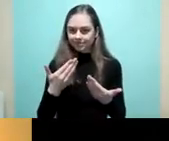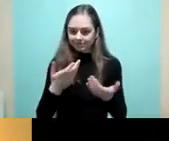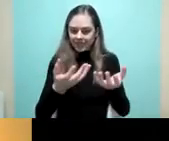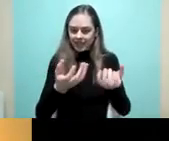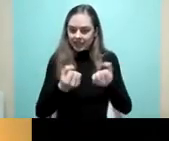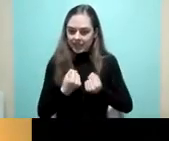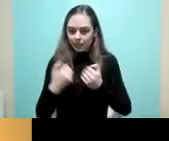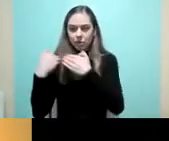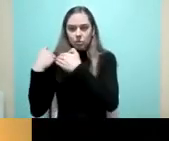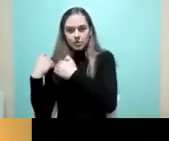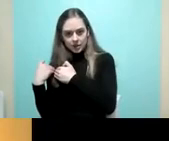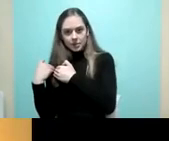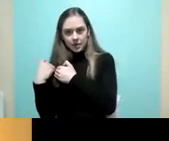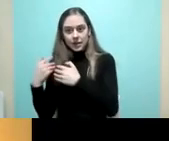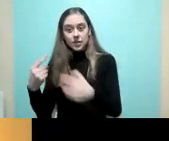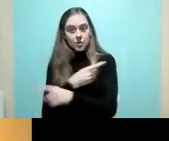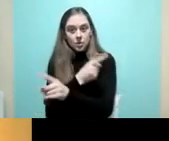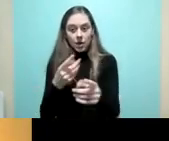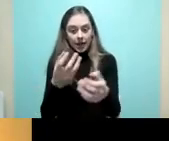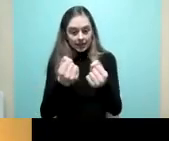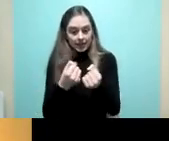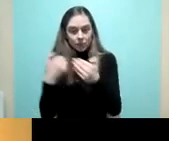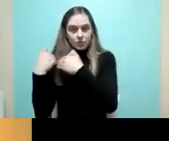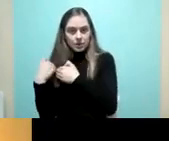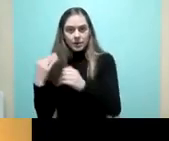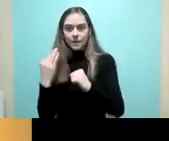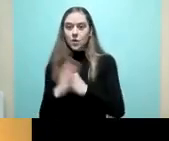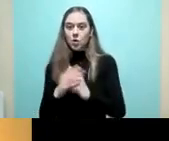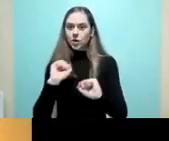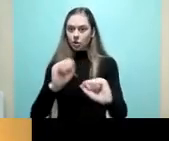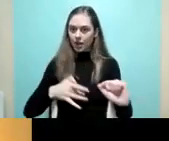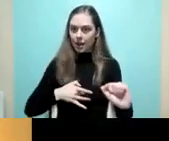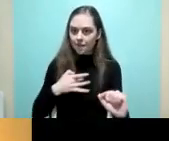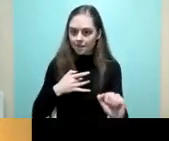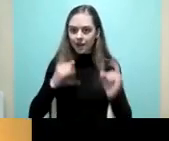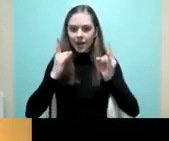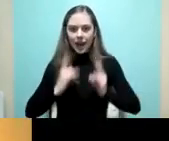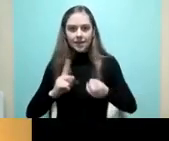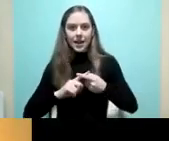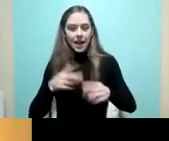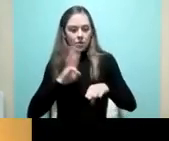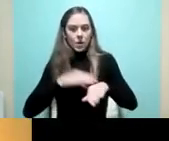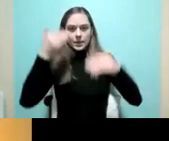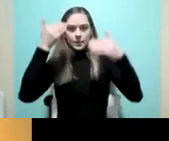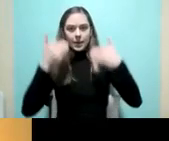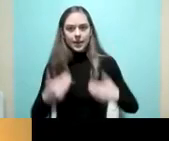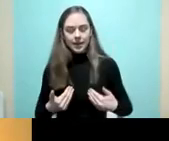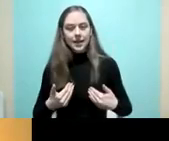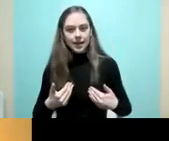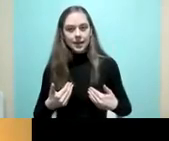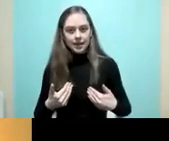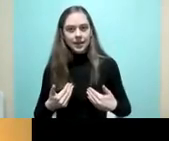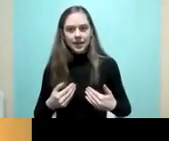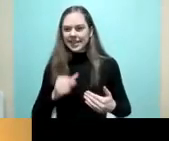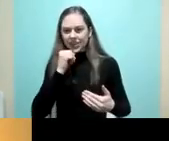take responsibility for your life, for your health, for your well-being, because it's not something that you can